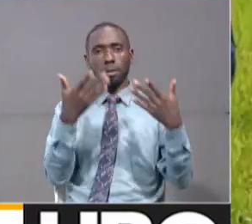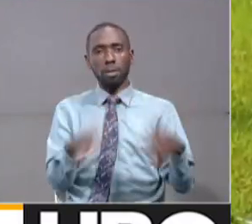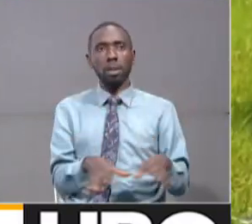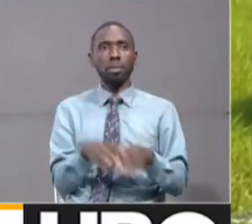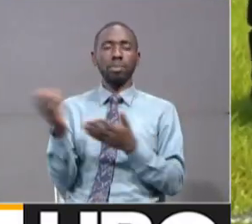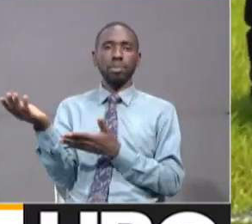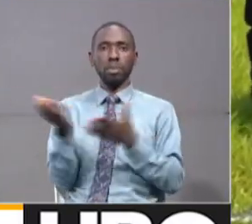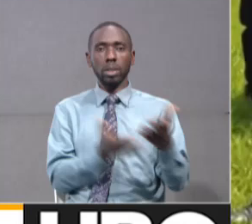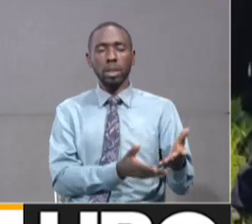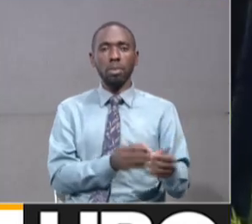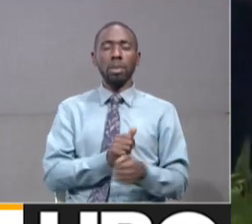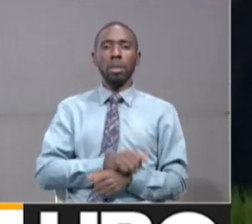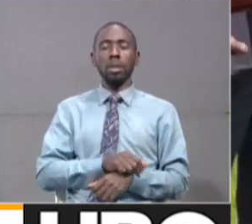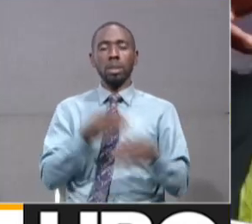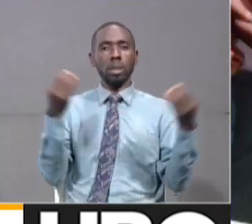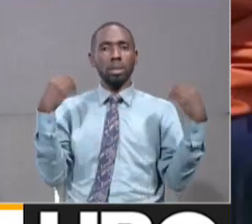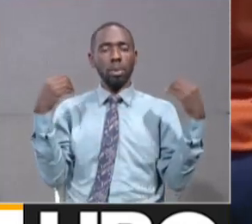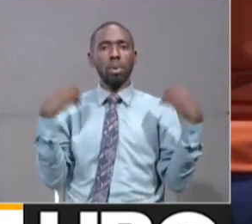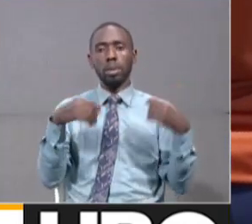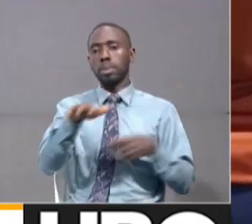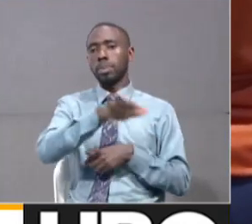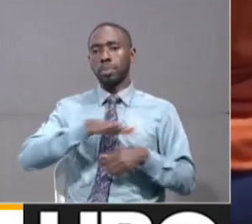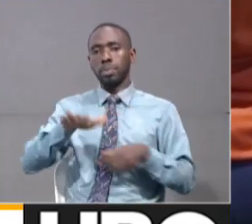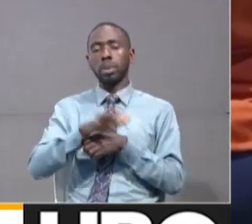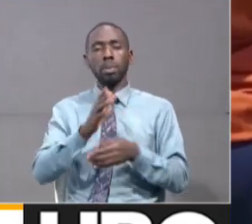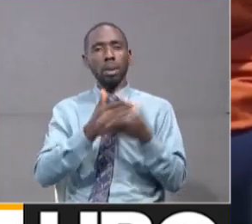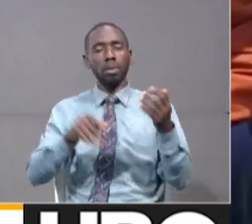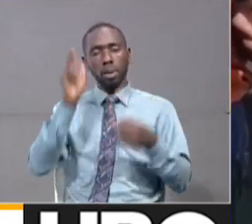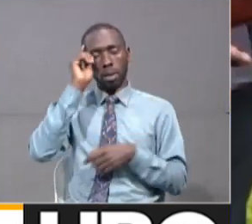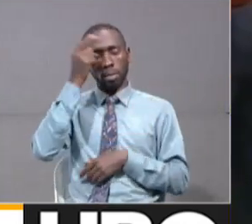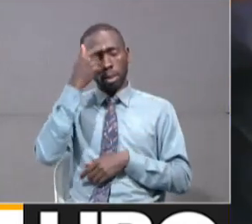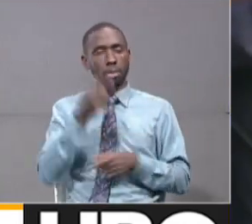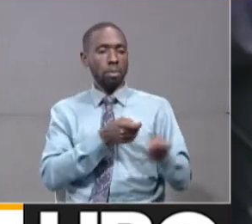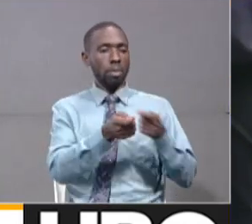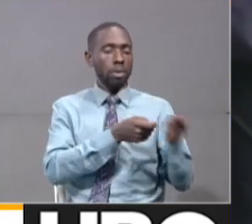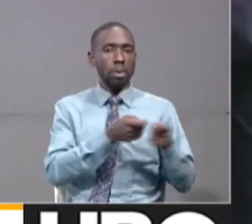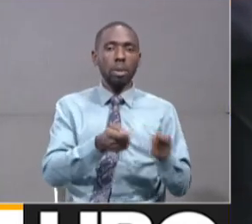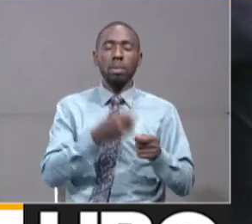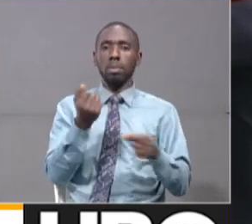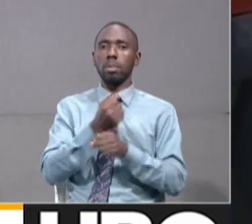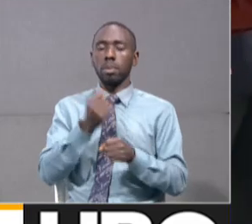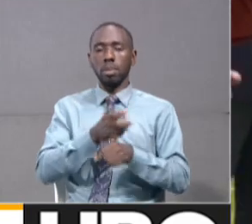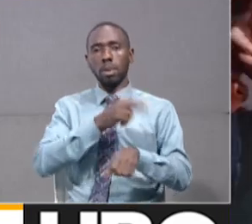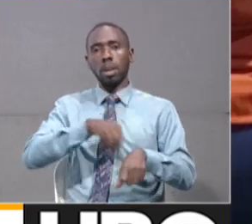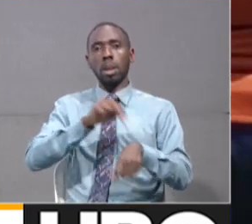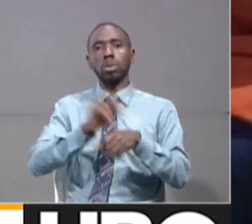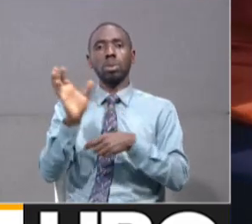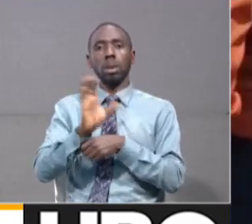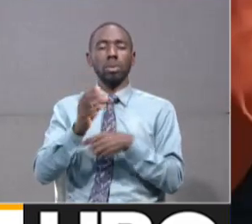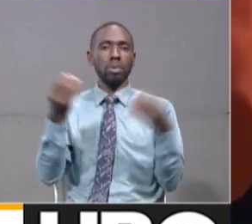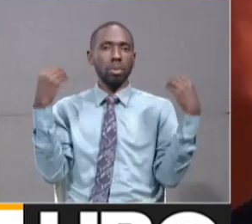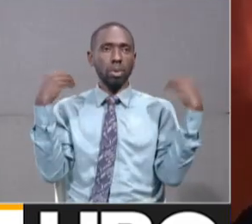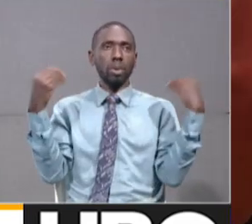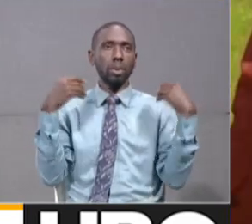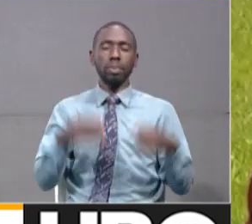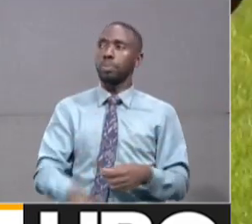sports facilities from the local government for onward administration and maintenance by the National Council of Sports. Because,